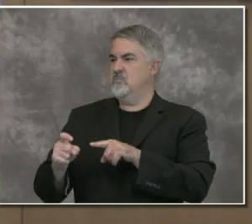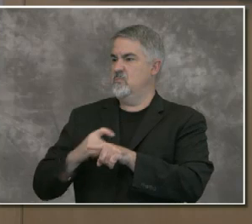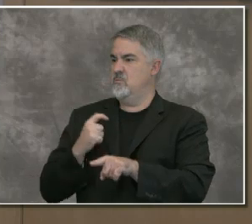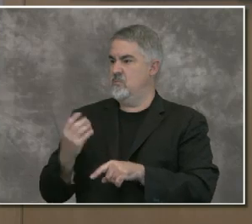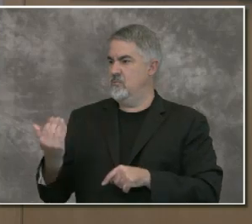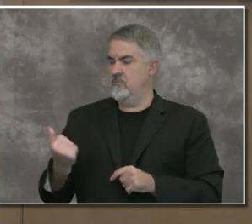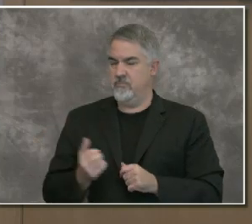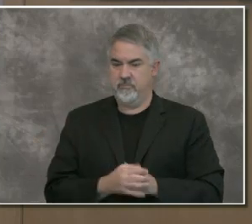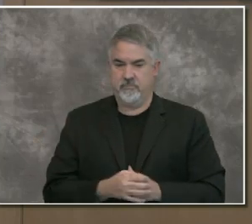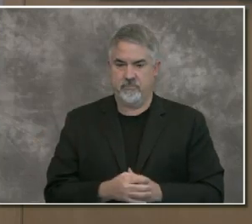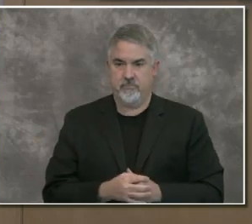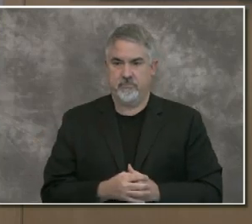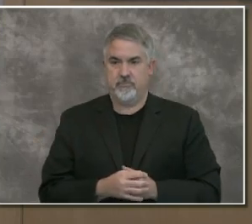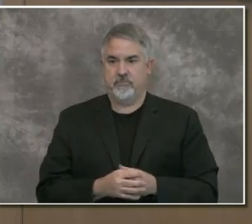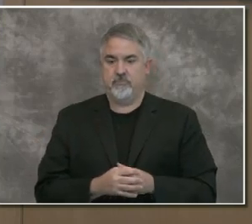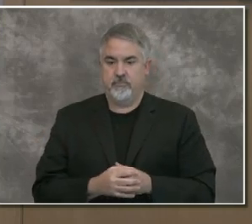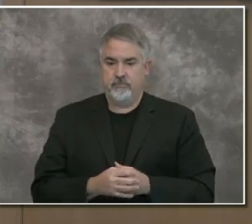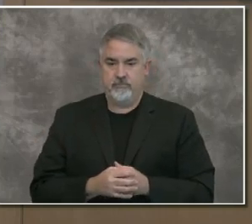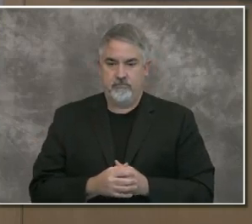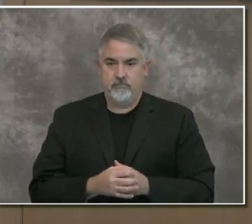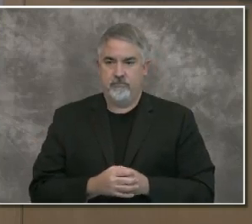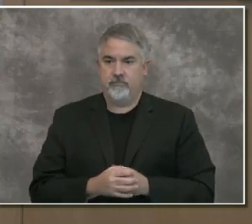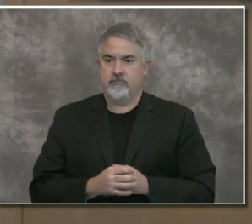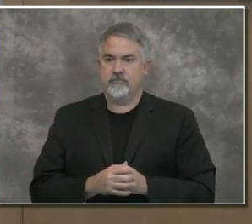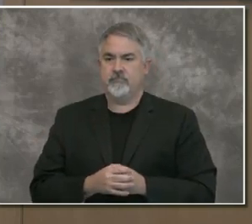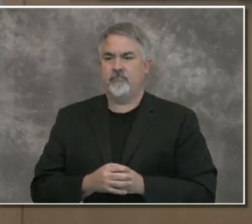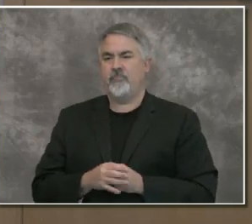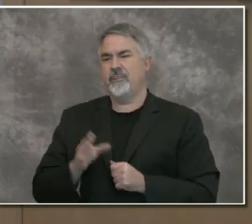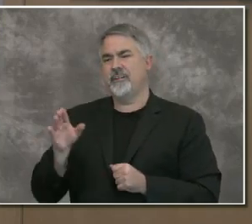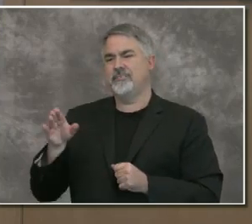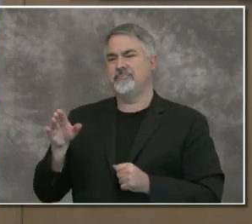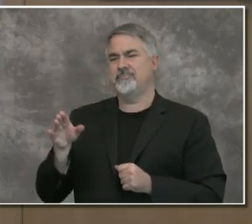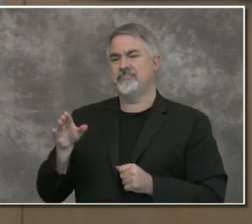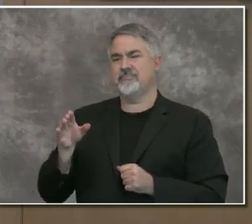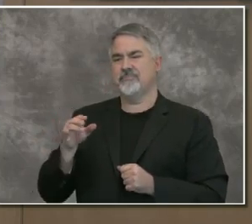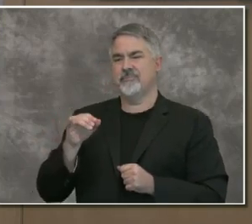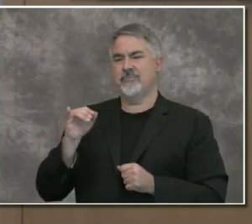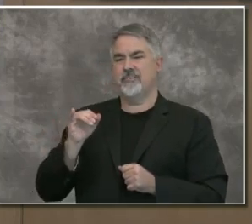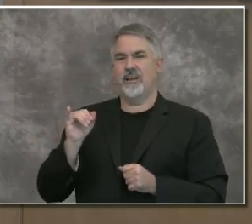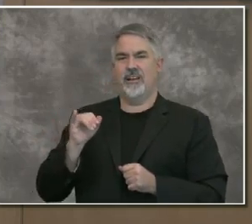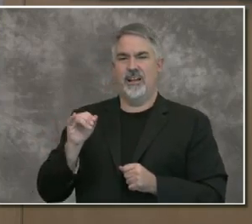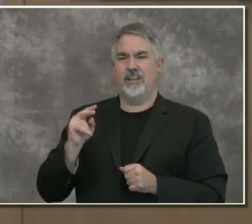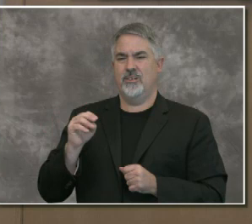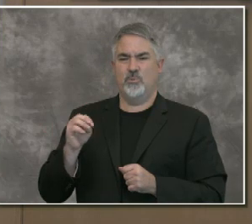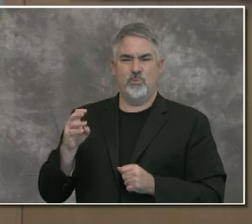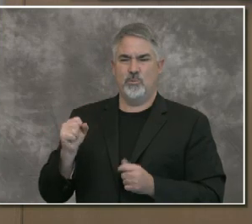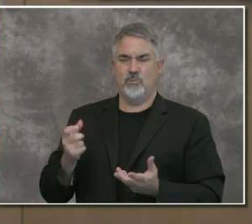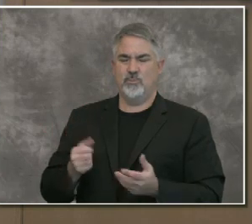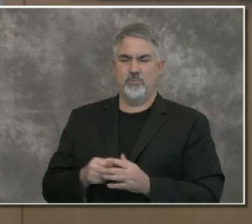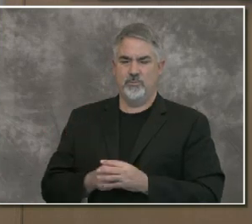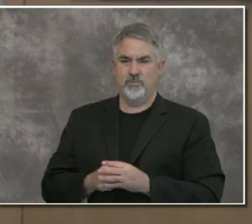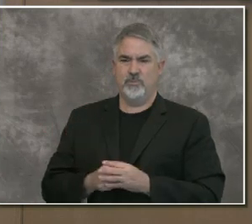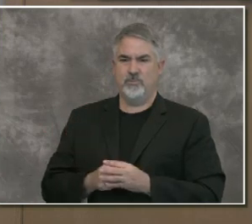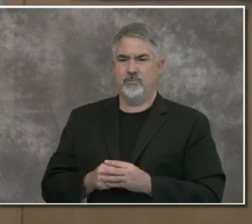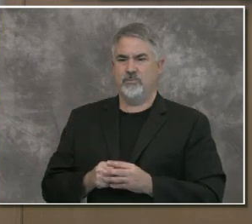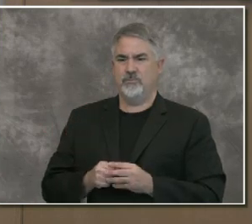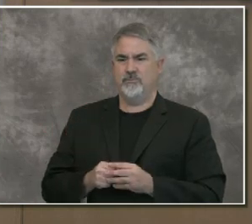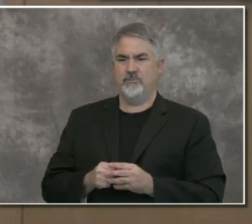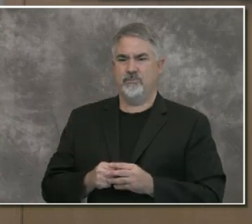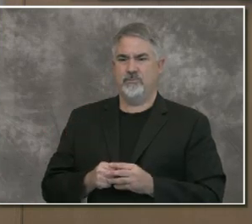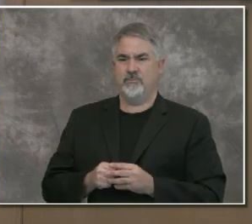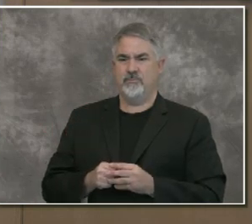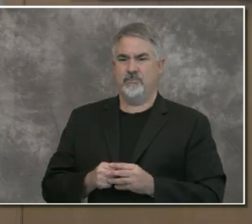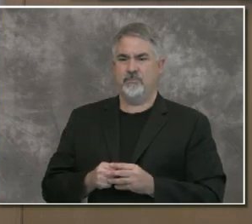iNews Source, please state your name and question. Hi, Mary Plummer. Thank